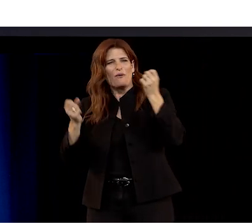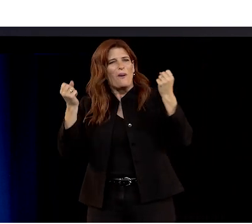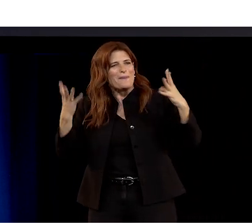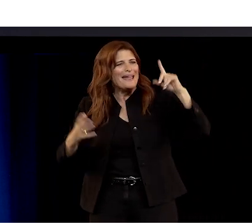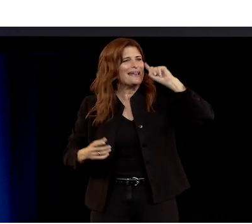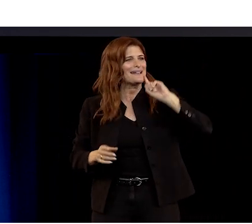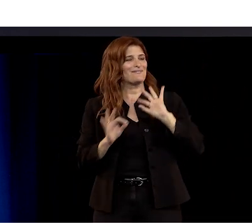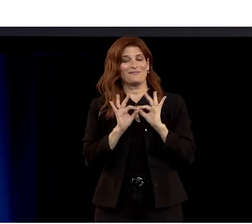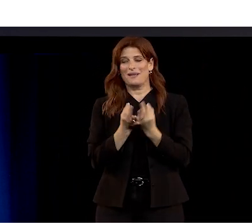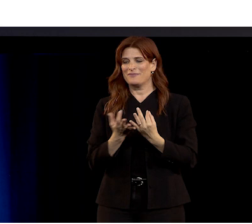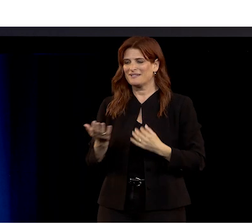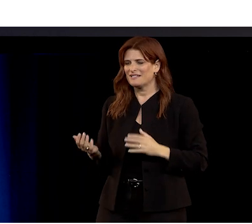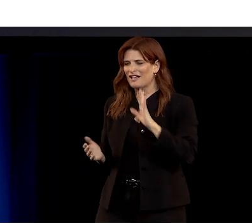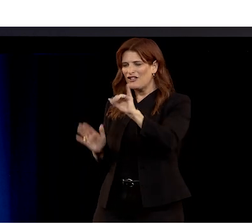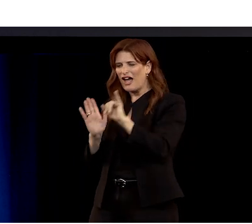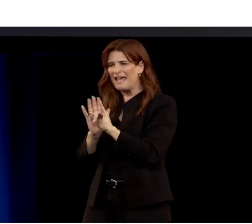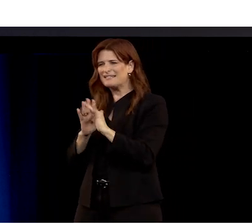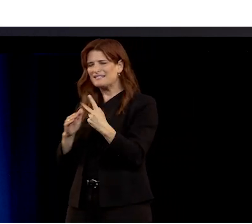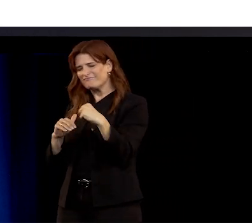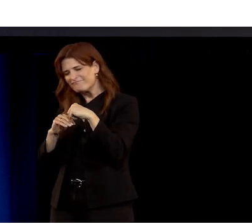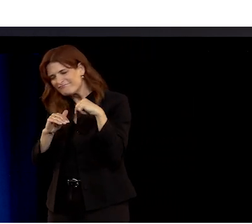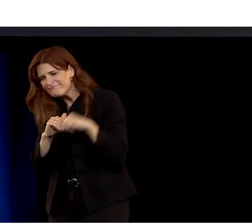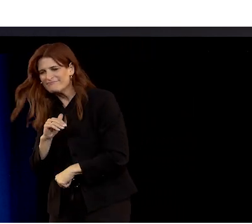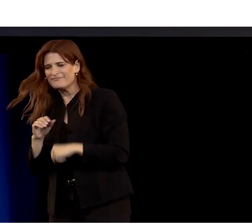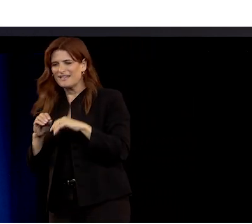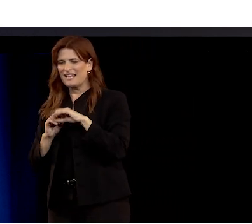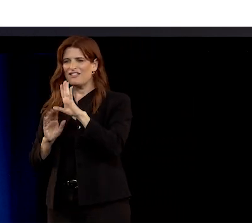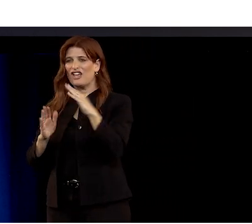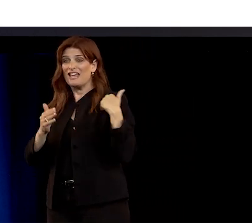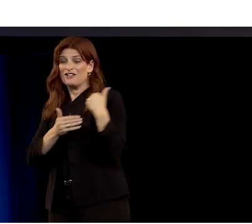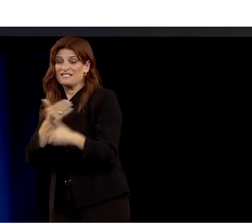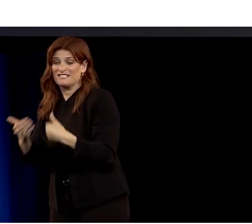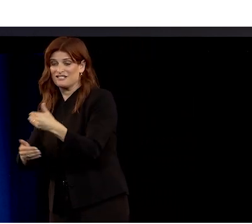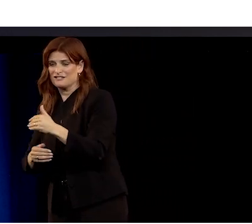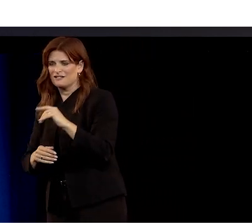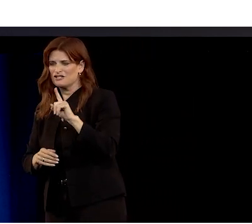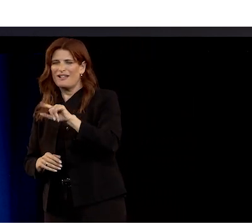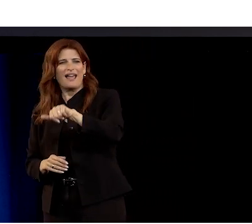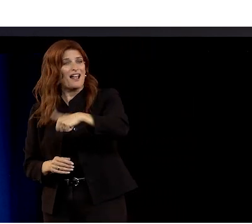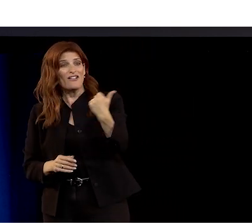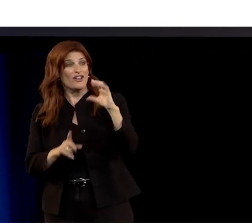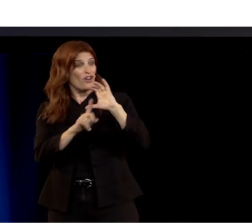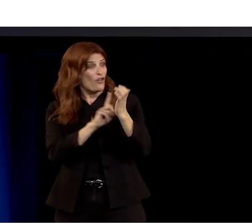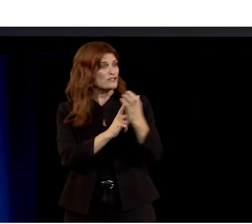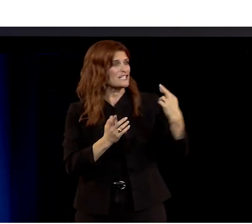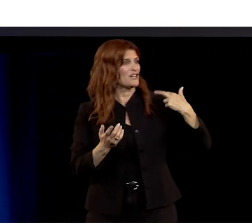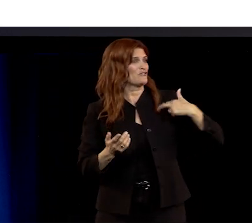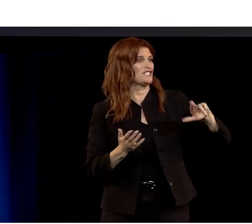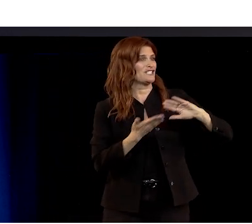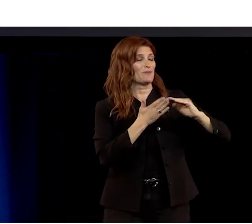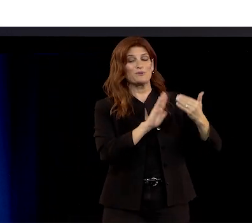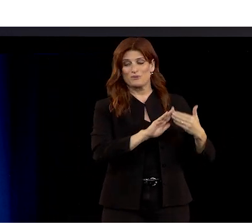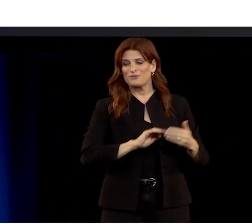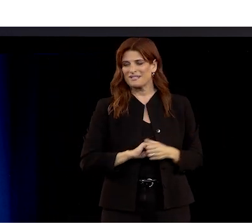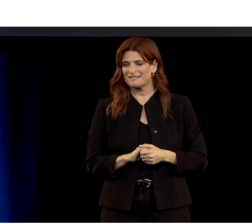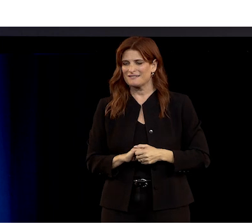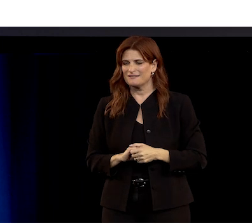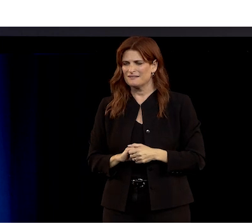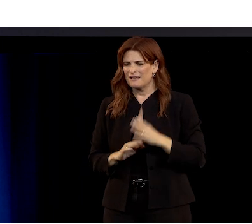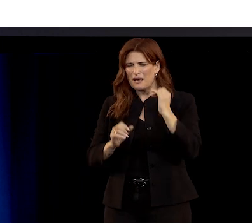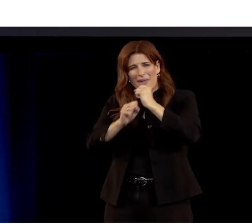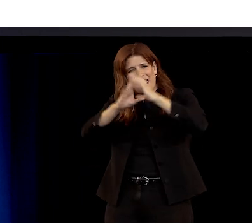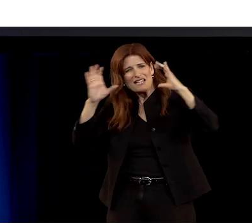or bias. Provide accessible genetic counseling. Do so that includes ASL support and